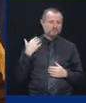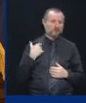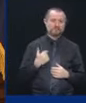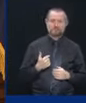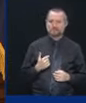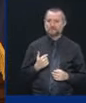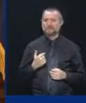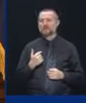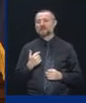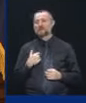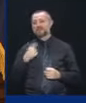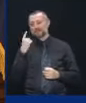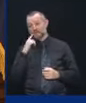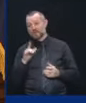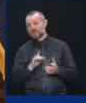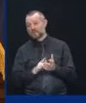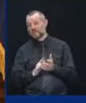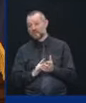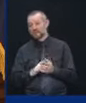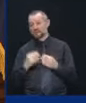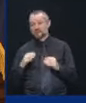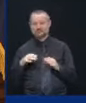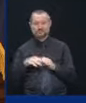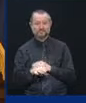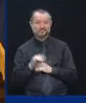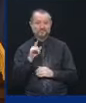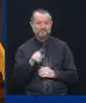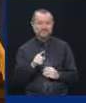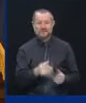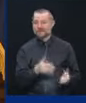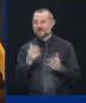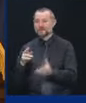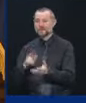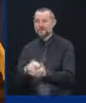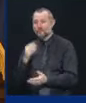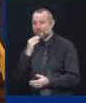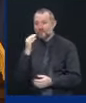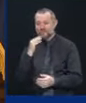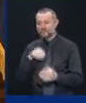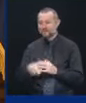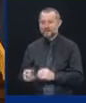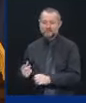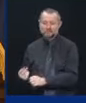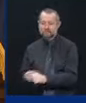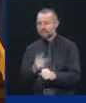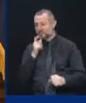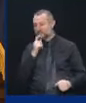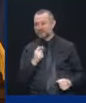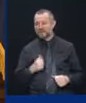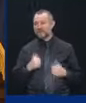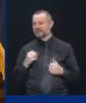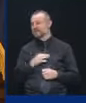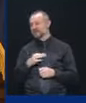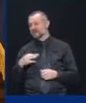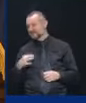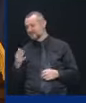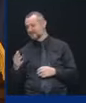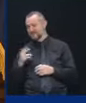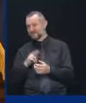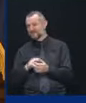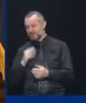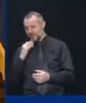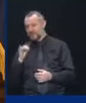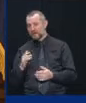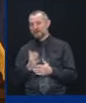has pharmacies doing nursing homes and nursing home staff. And part of that comes from the state's